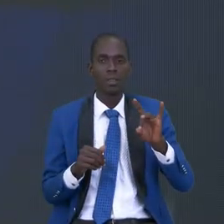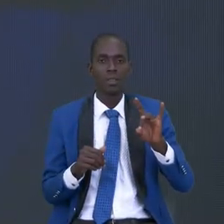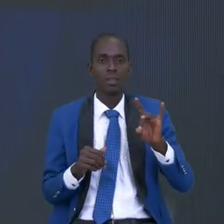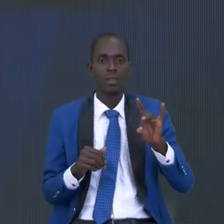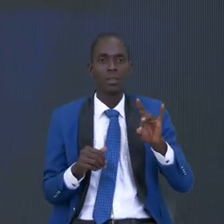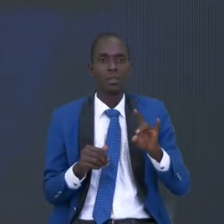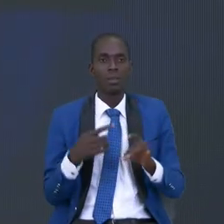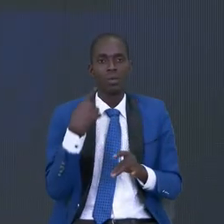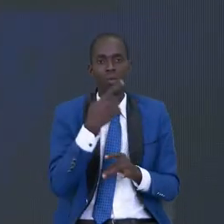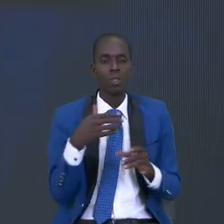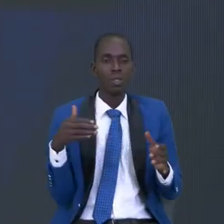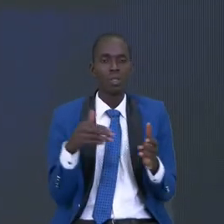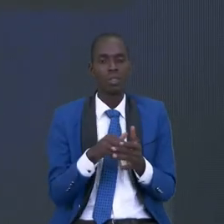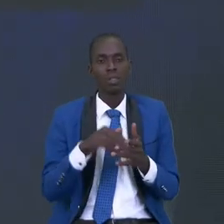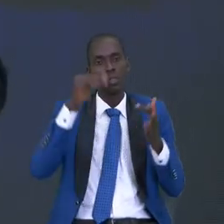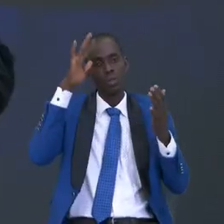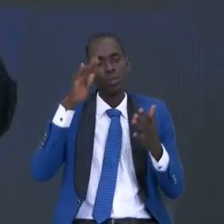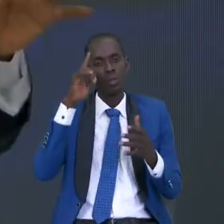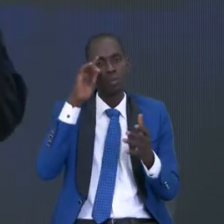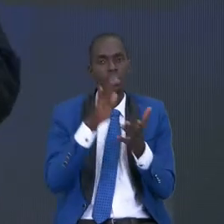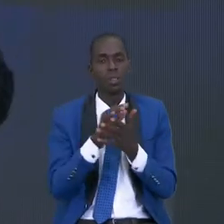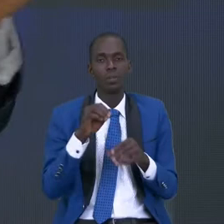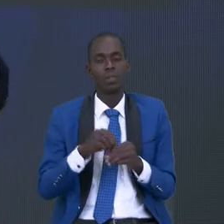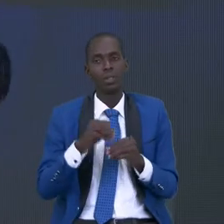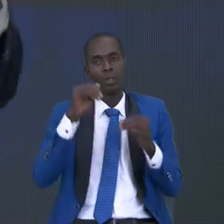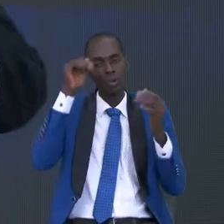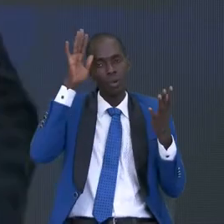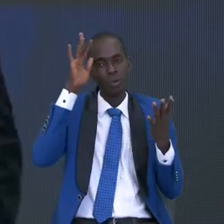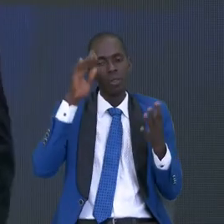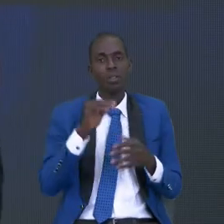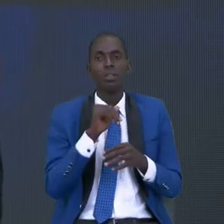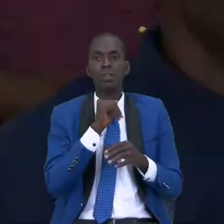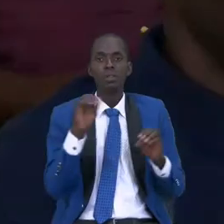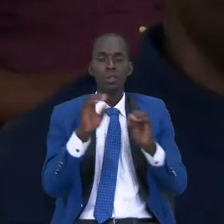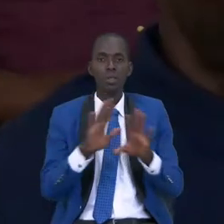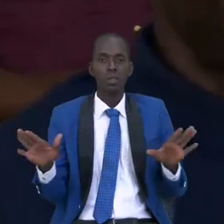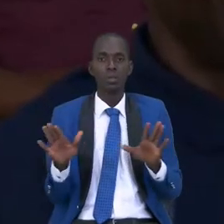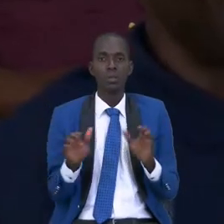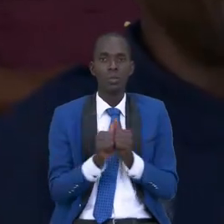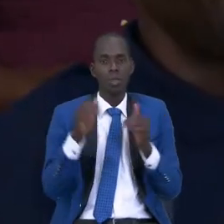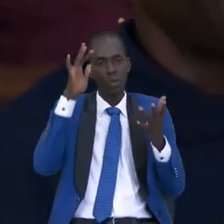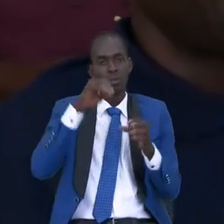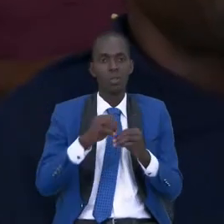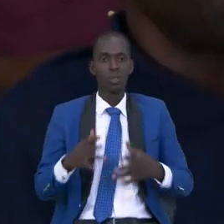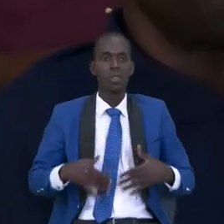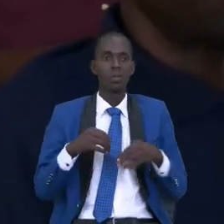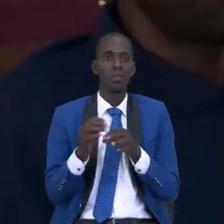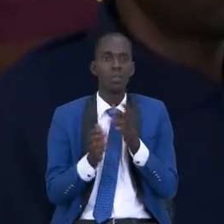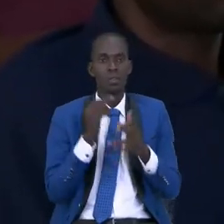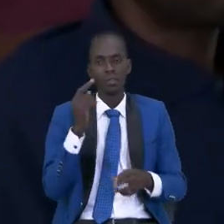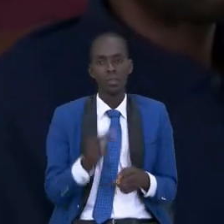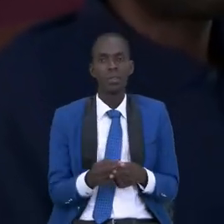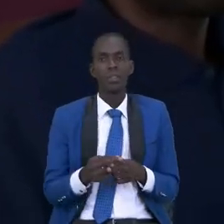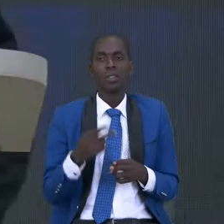hope, believed in hope. Nothing hopeless in your life anymore. The situation of